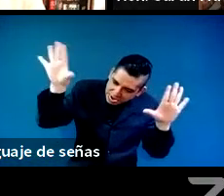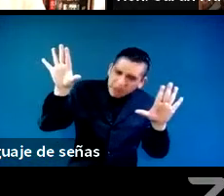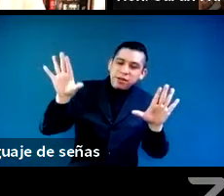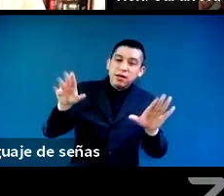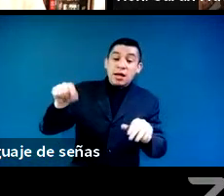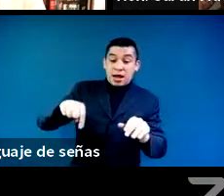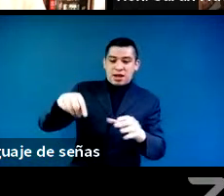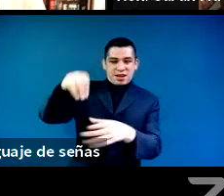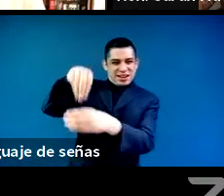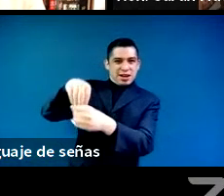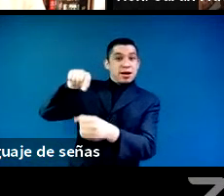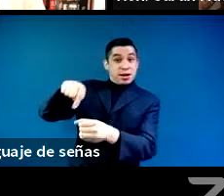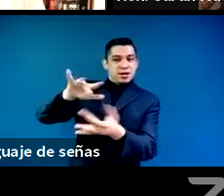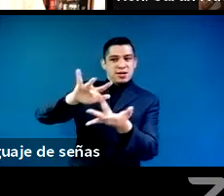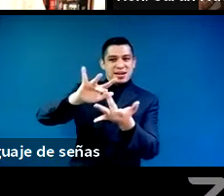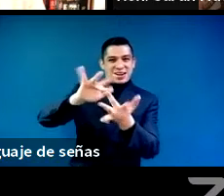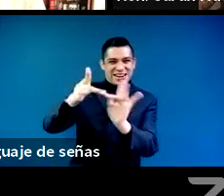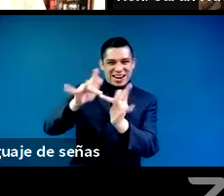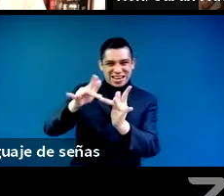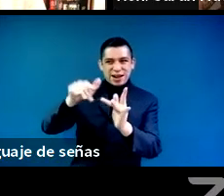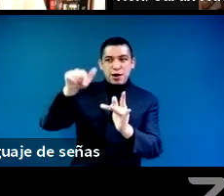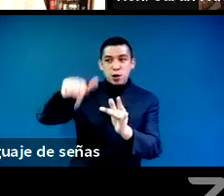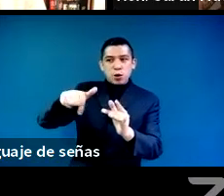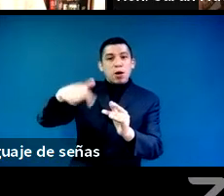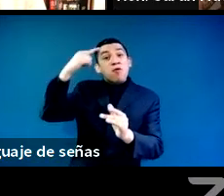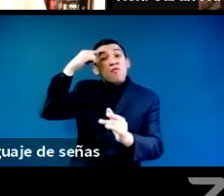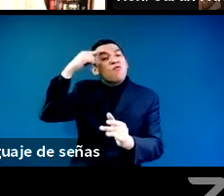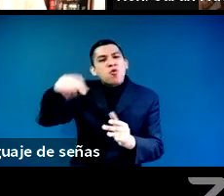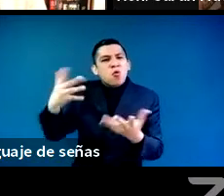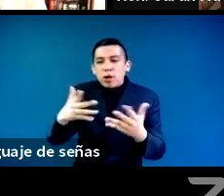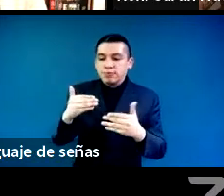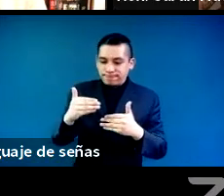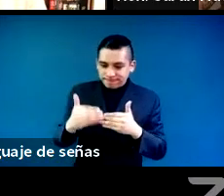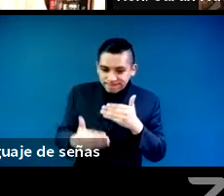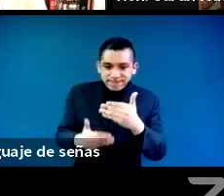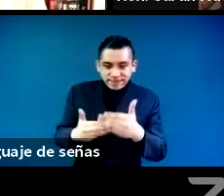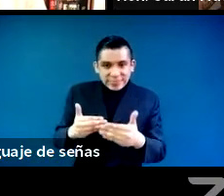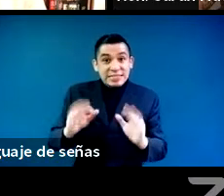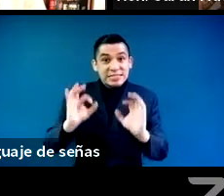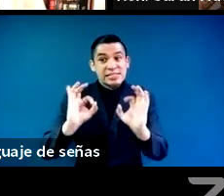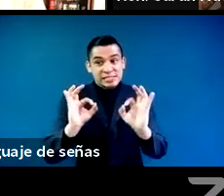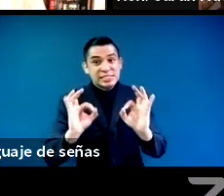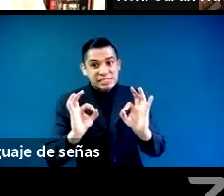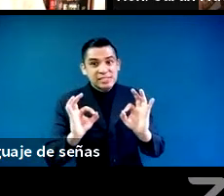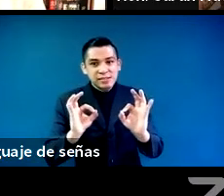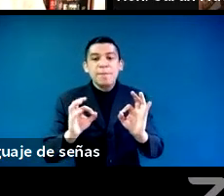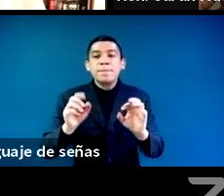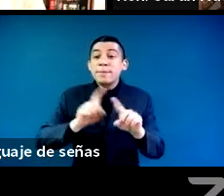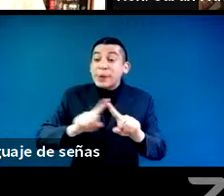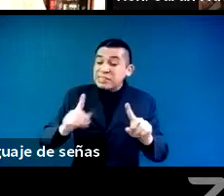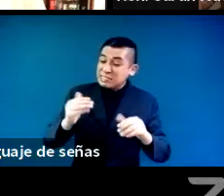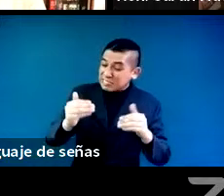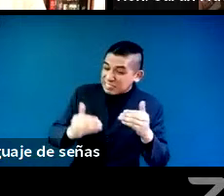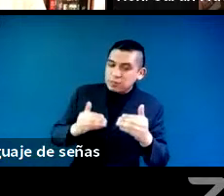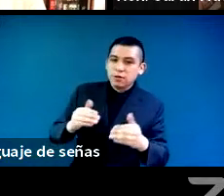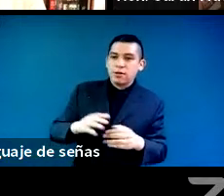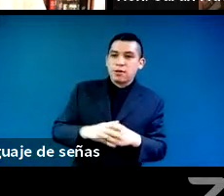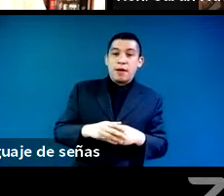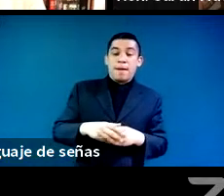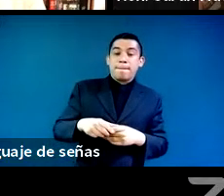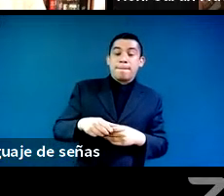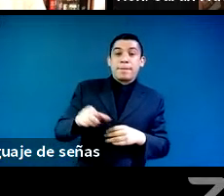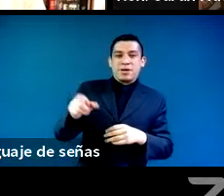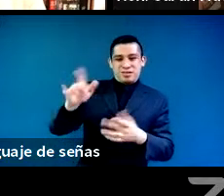users and platforms interact. And what is patently illegal needs to be taken down through